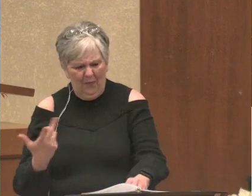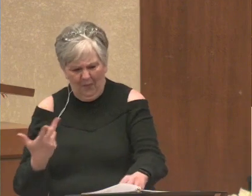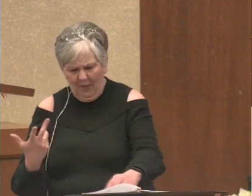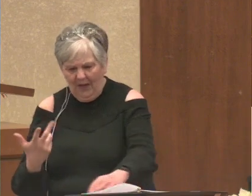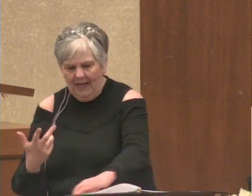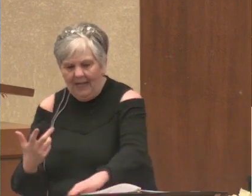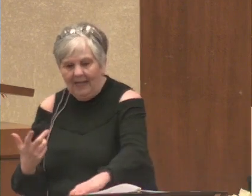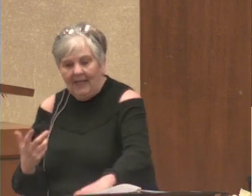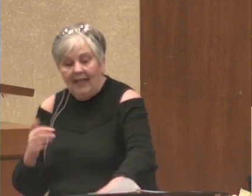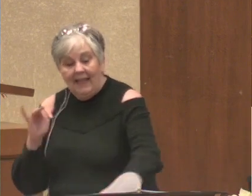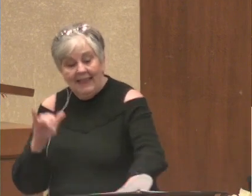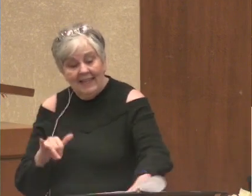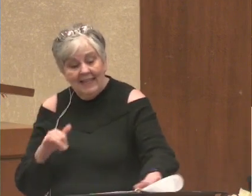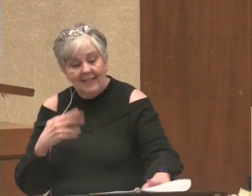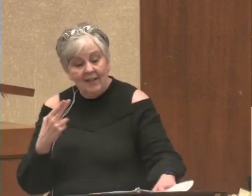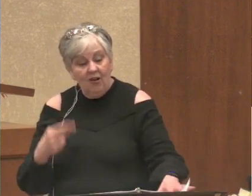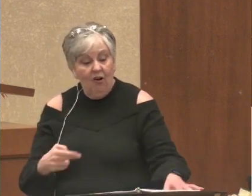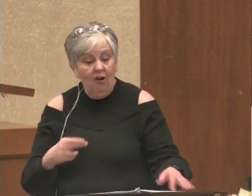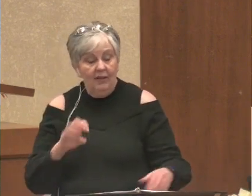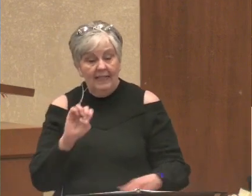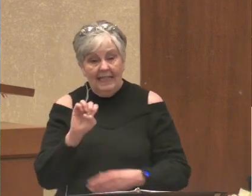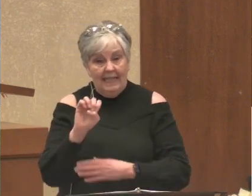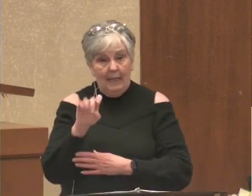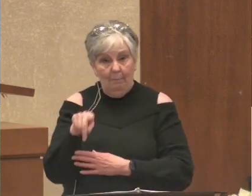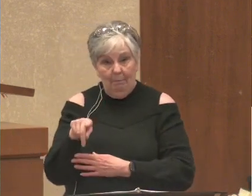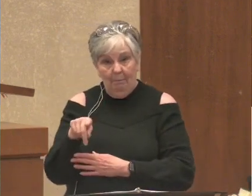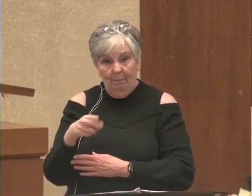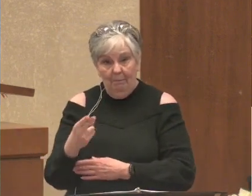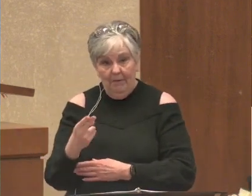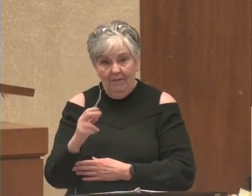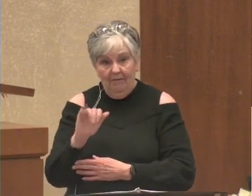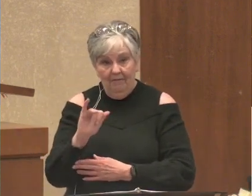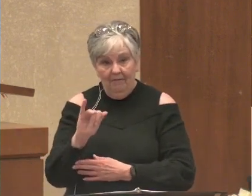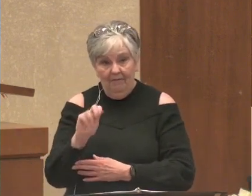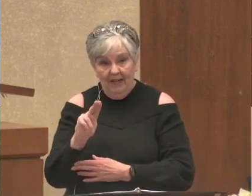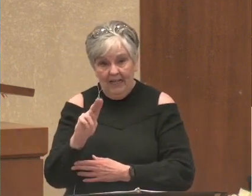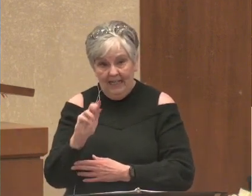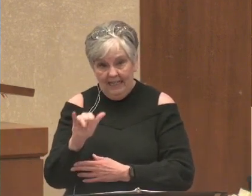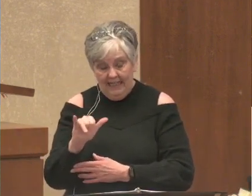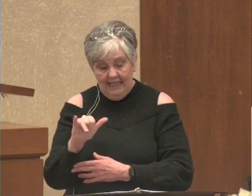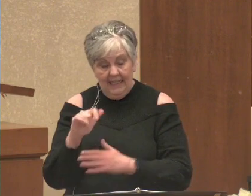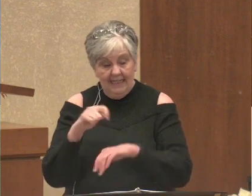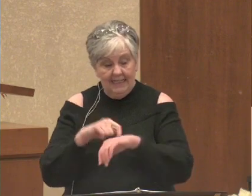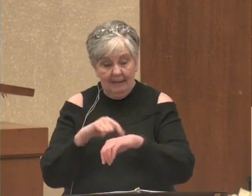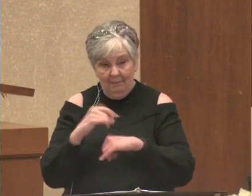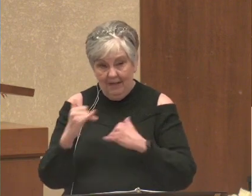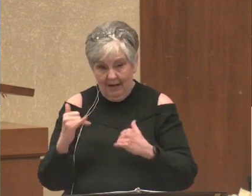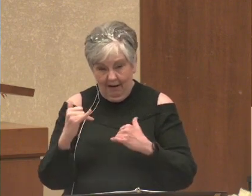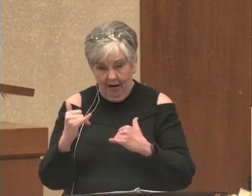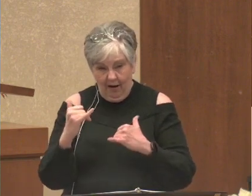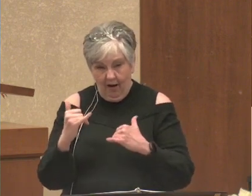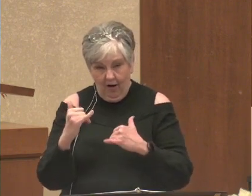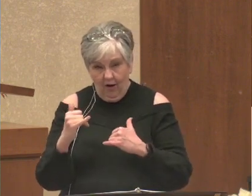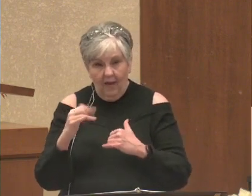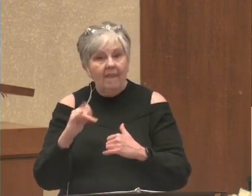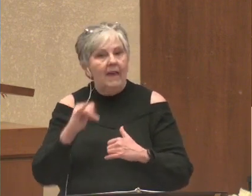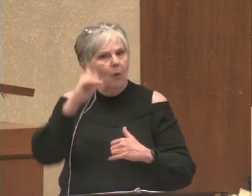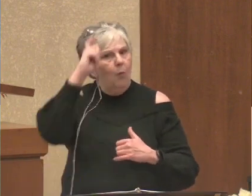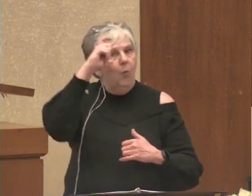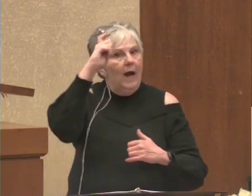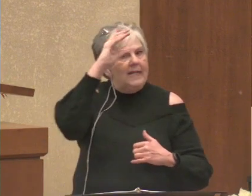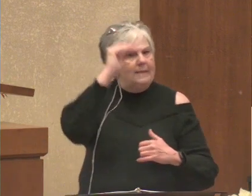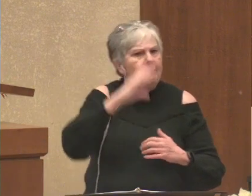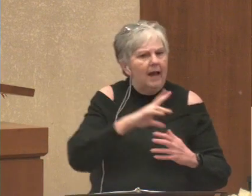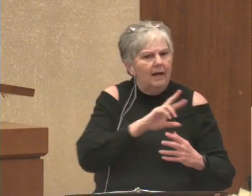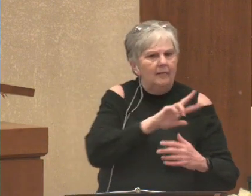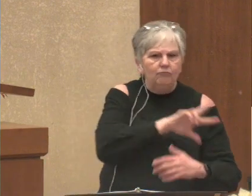the season of Epiphany now, and this is when we learn about when the wise men followed a